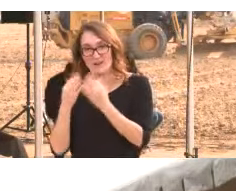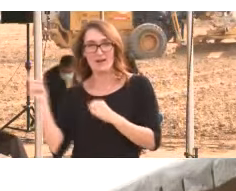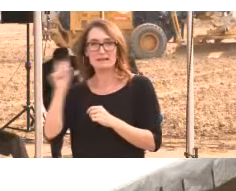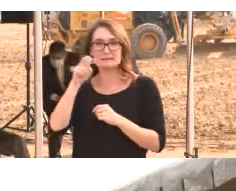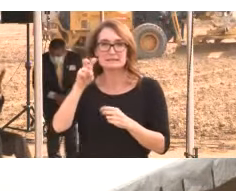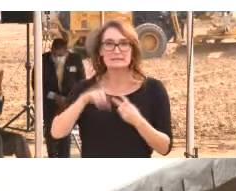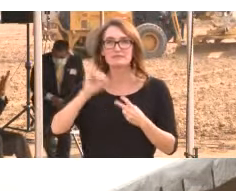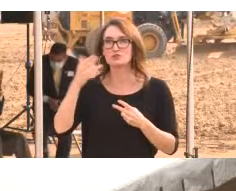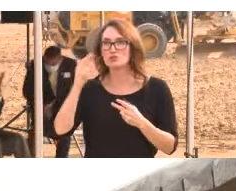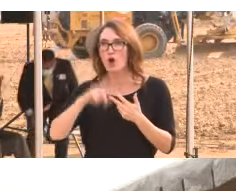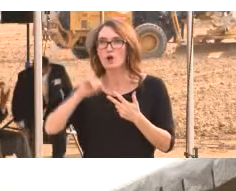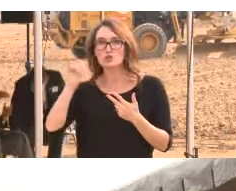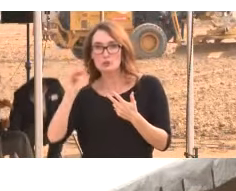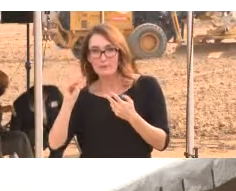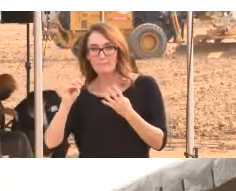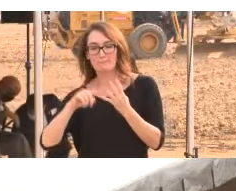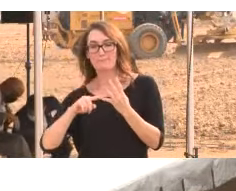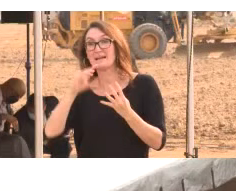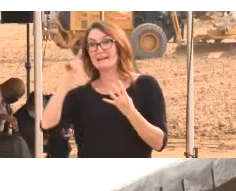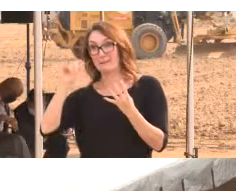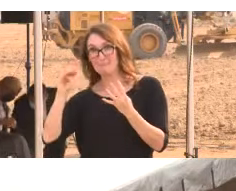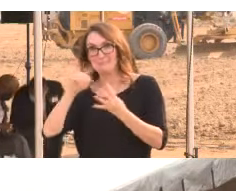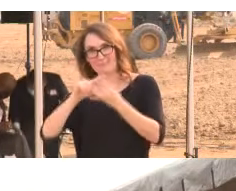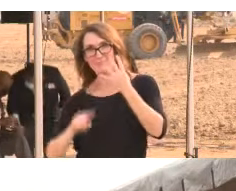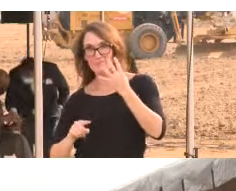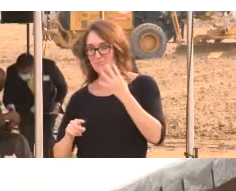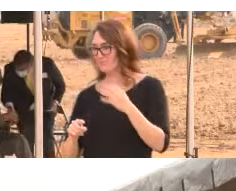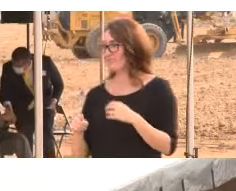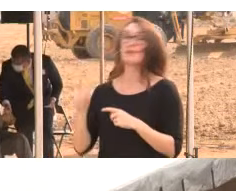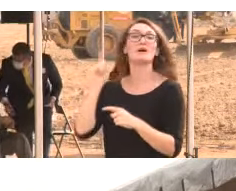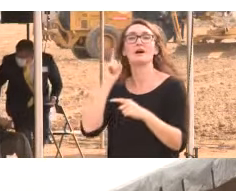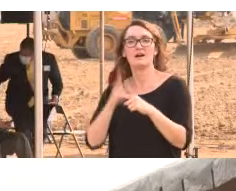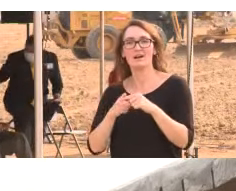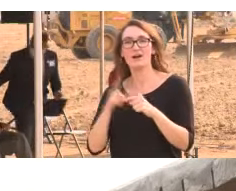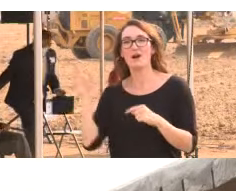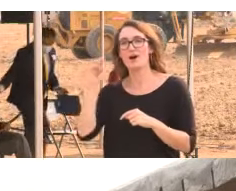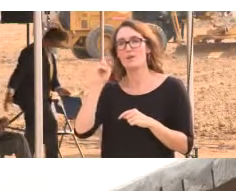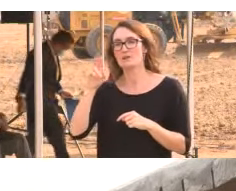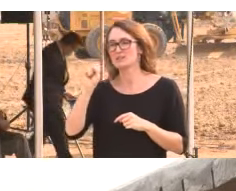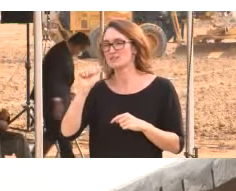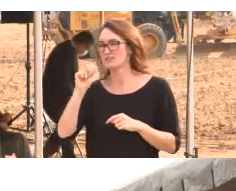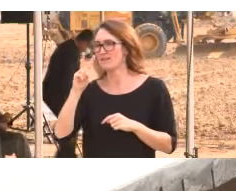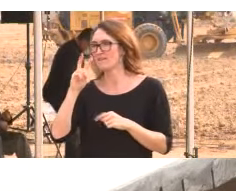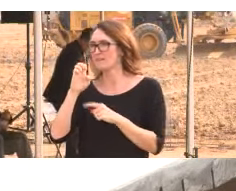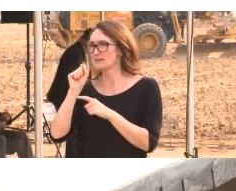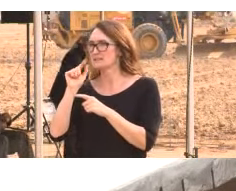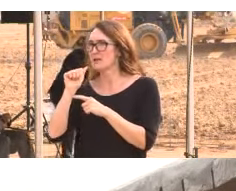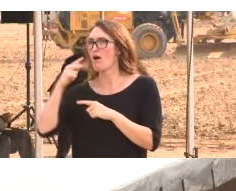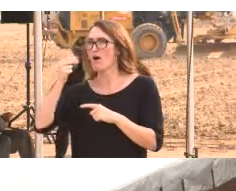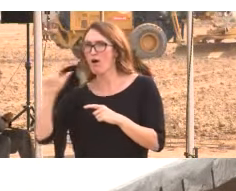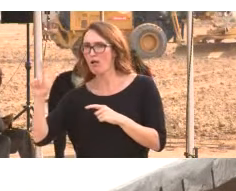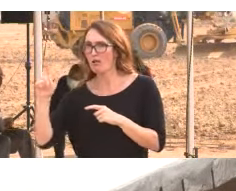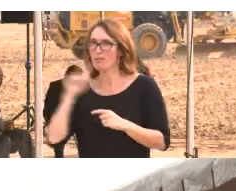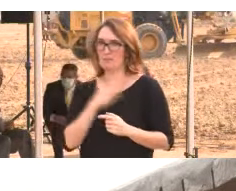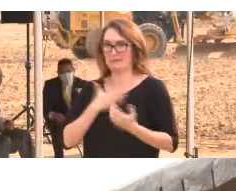Steve Shahadi, Jim Shahadi, and Tim Shahadi. Along with Mr. Sylvester Hall, are you here? Could you please